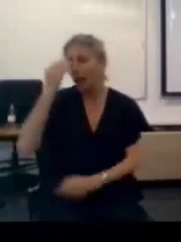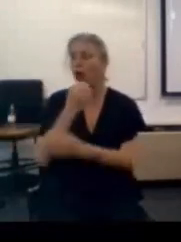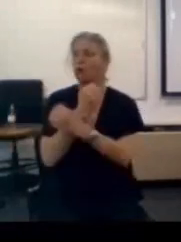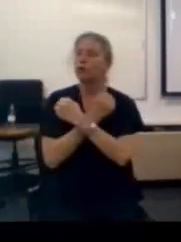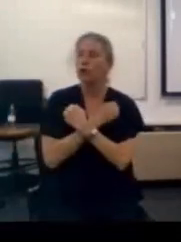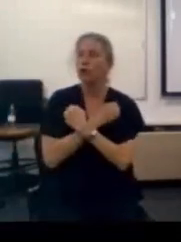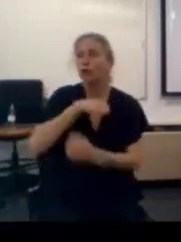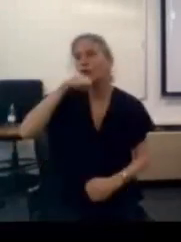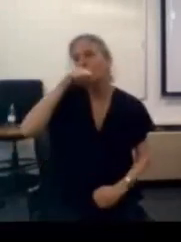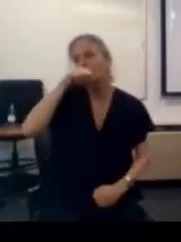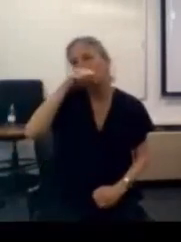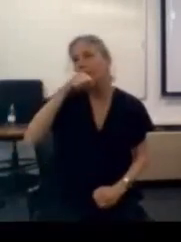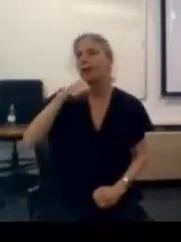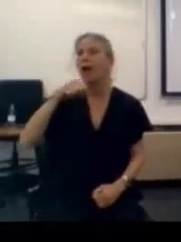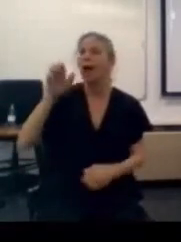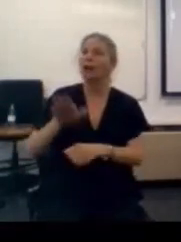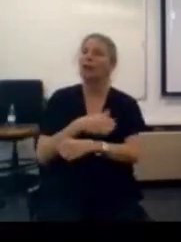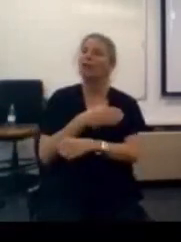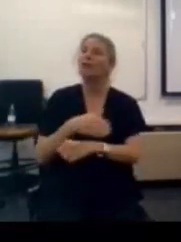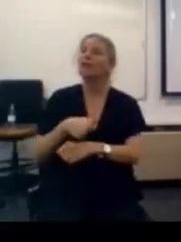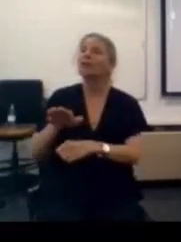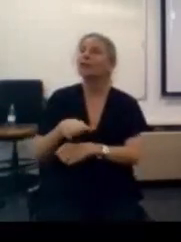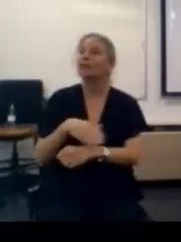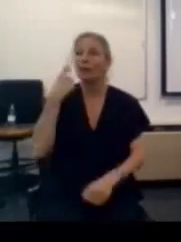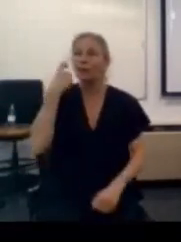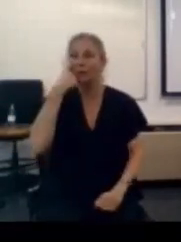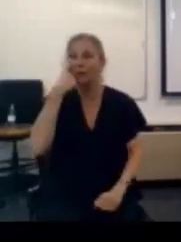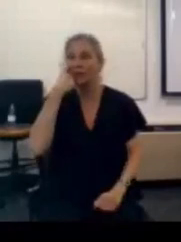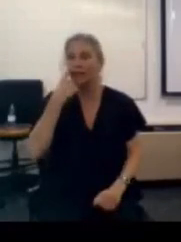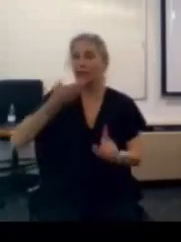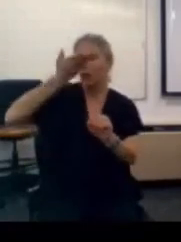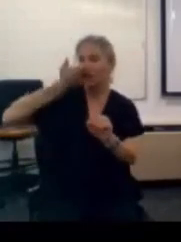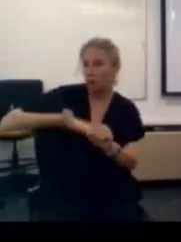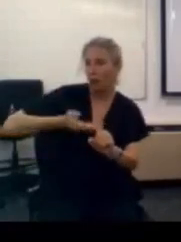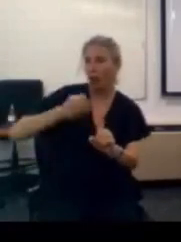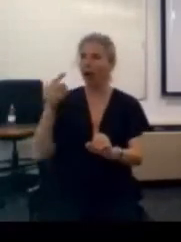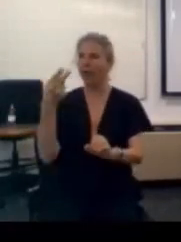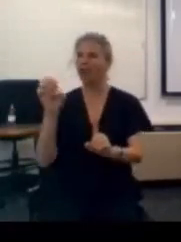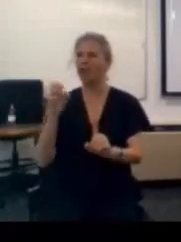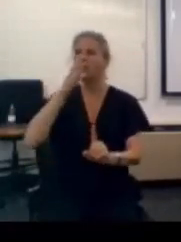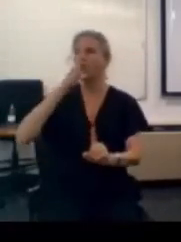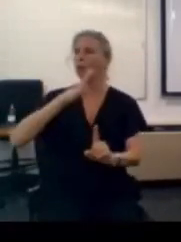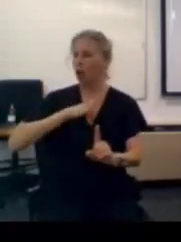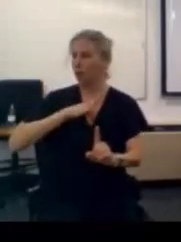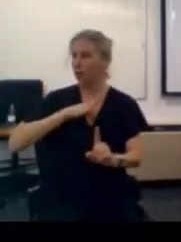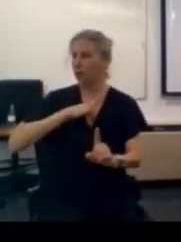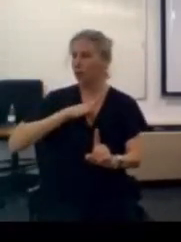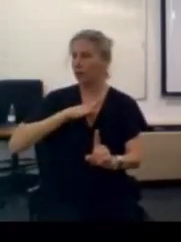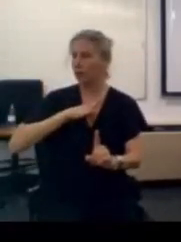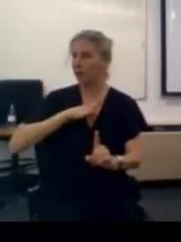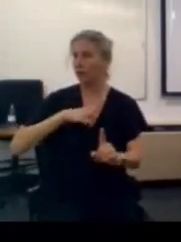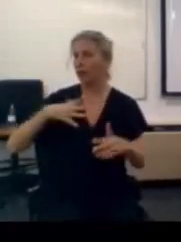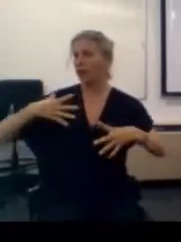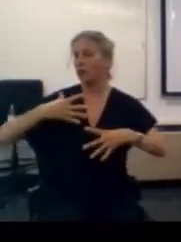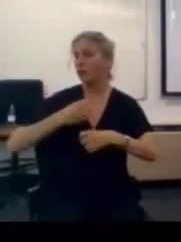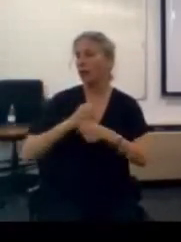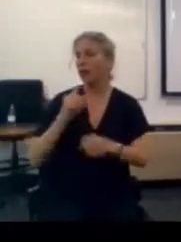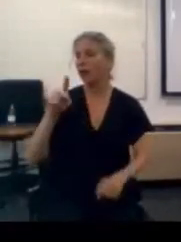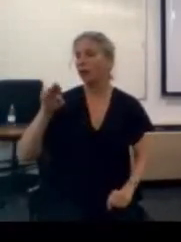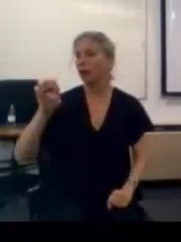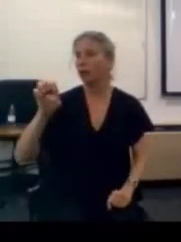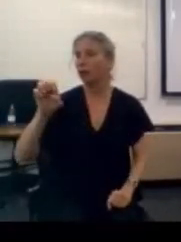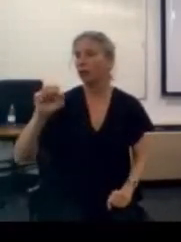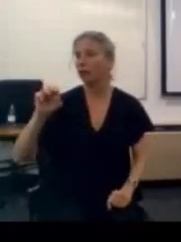Carol, I know you love the song Amanda just sang for us, and you are the woman.